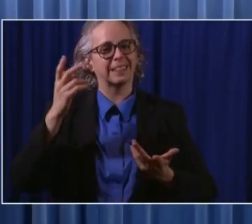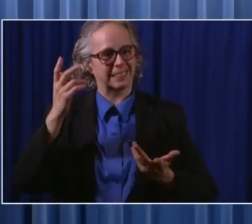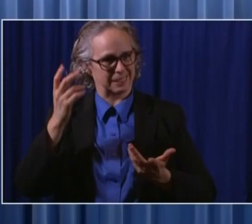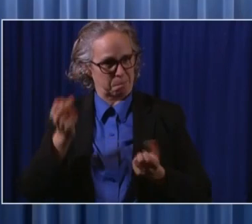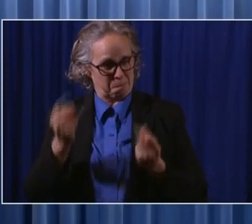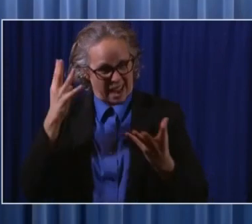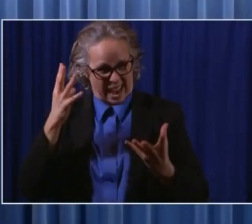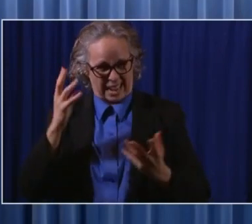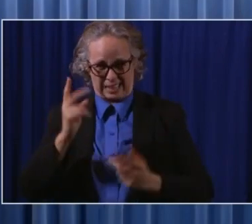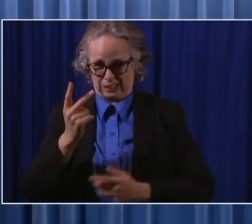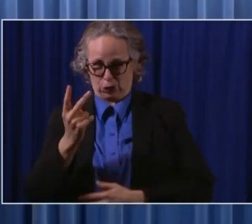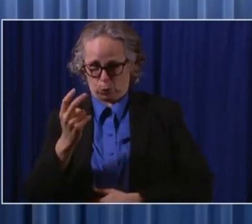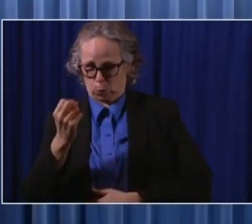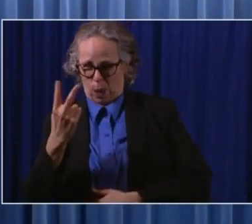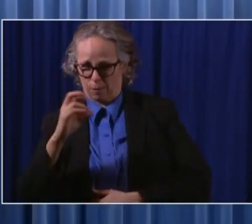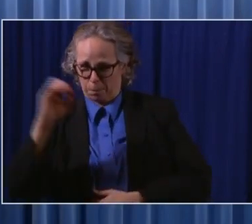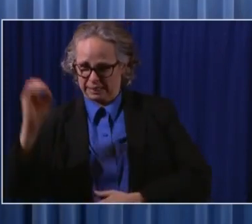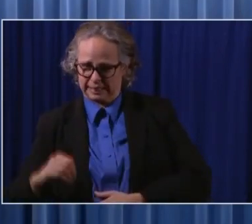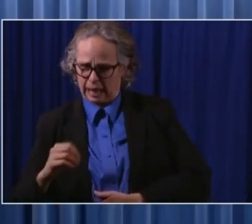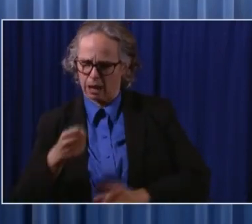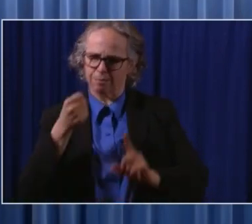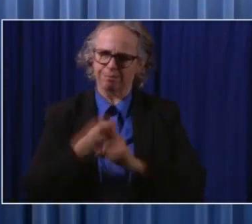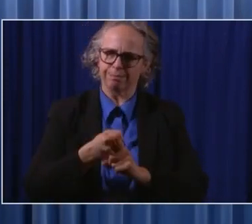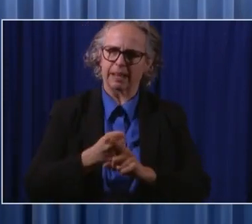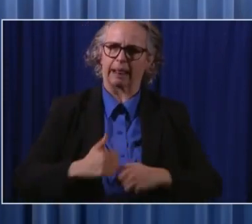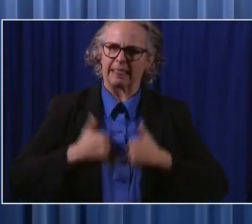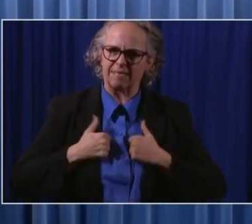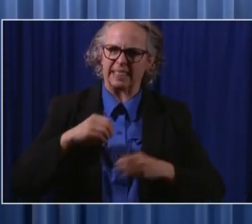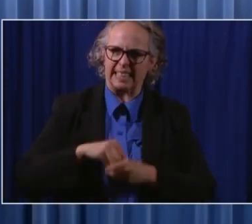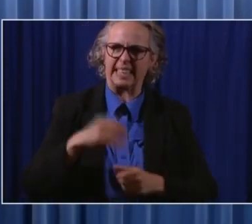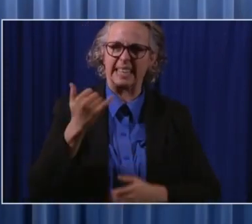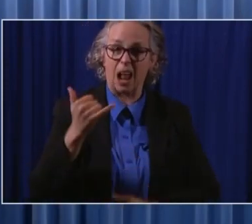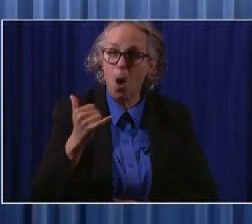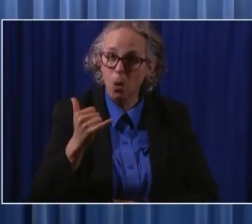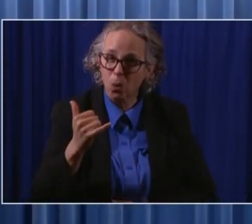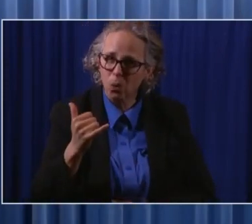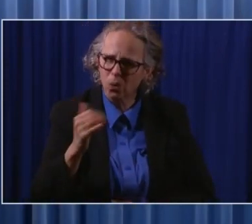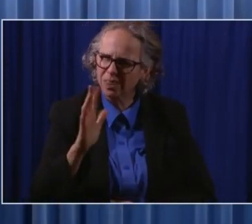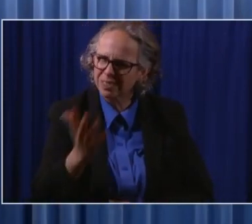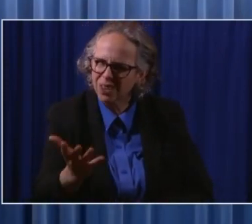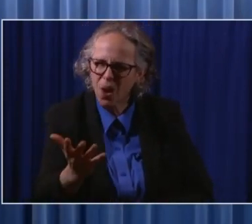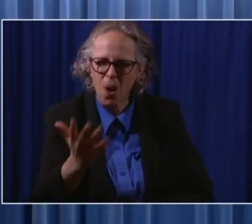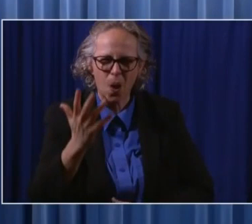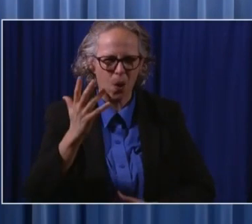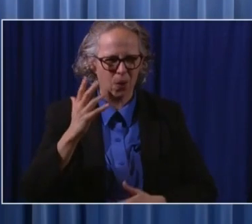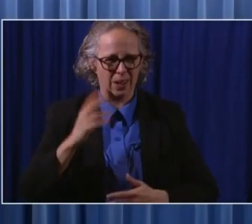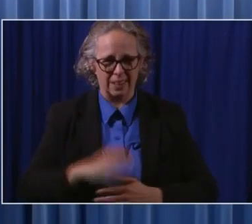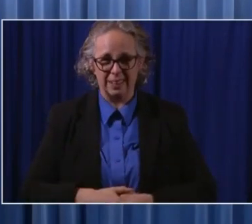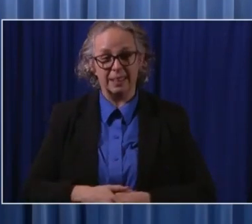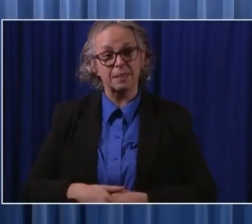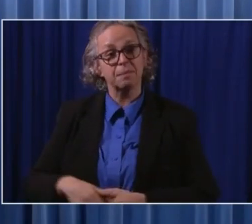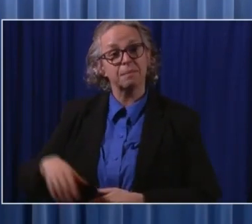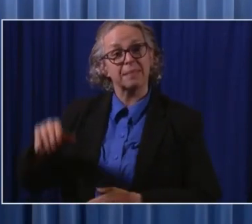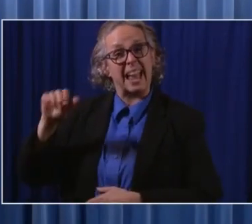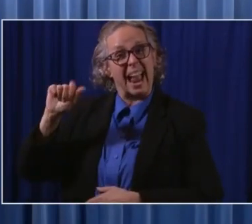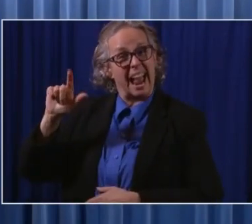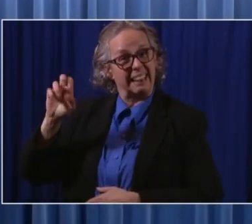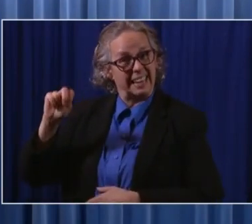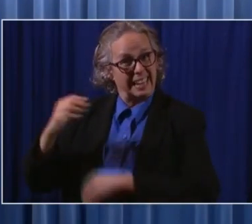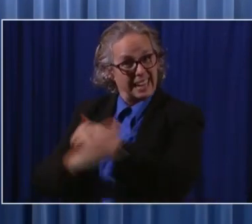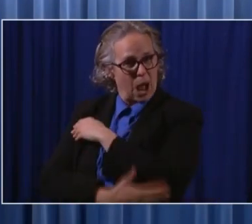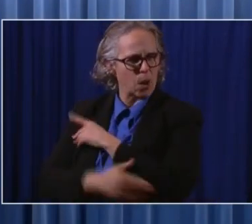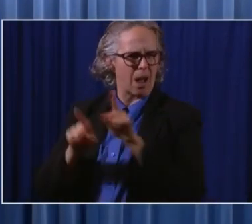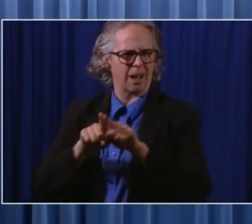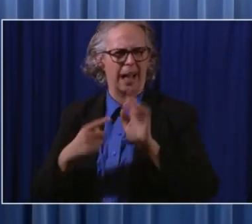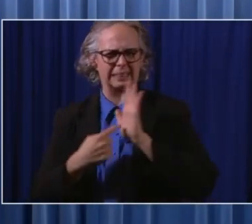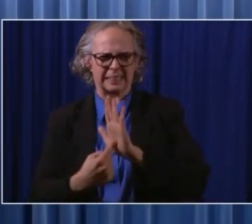Again, good news and bad news. Allen County, briefly, those numbers are up,